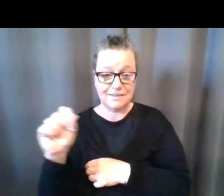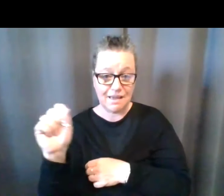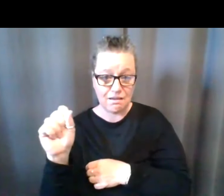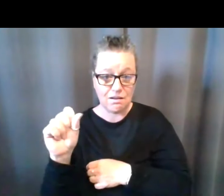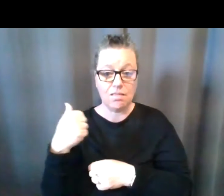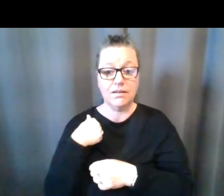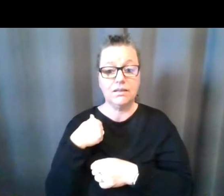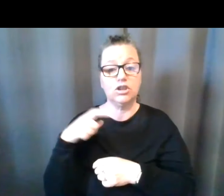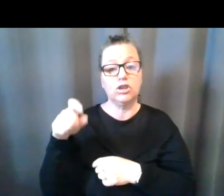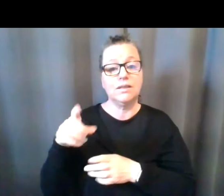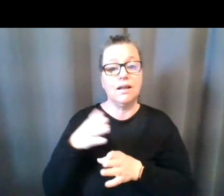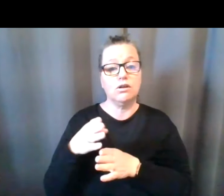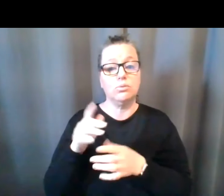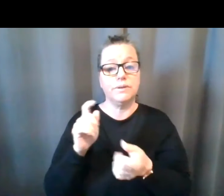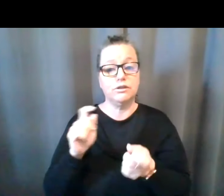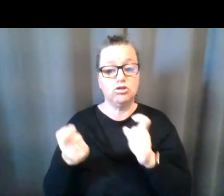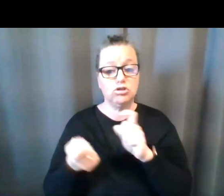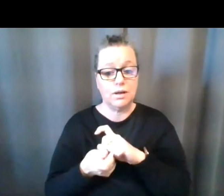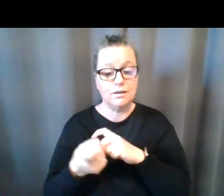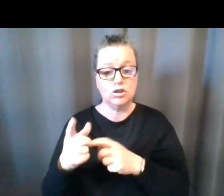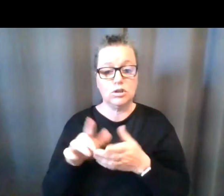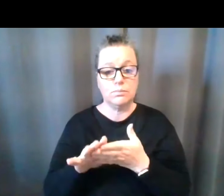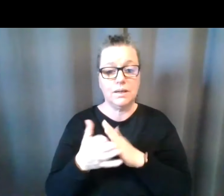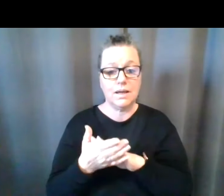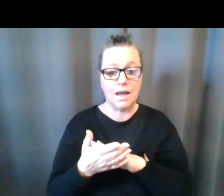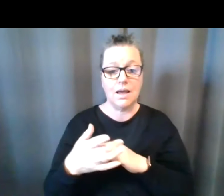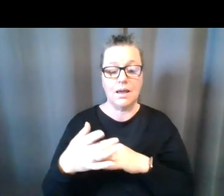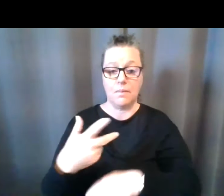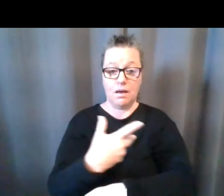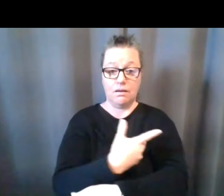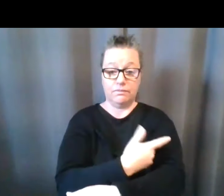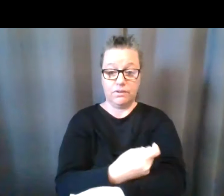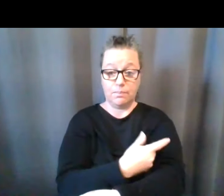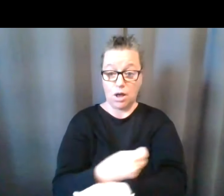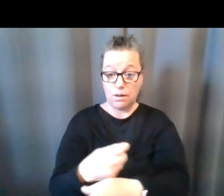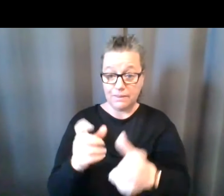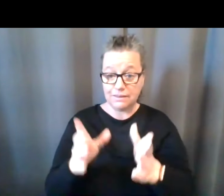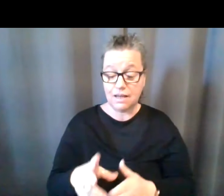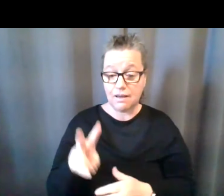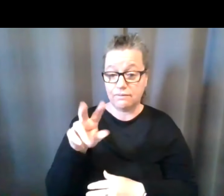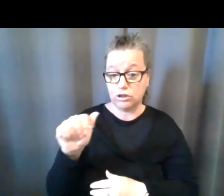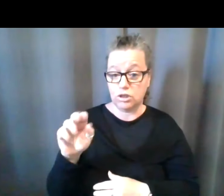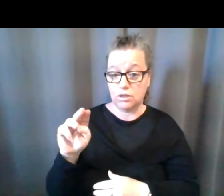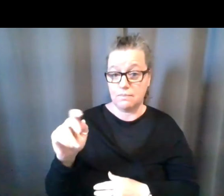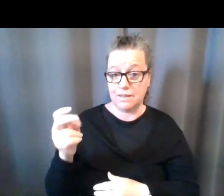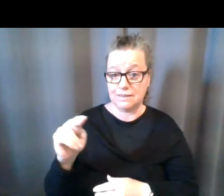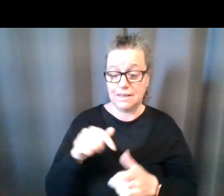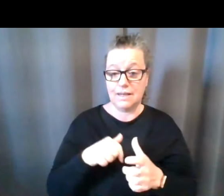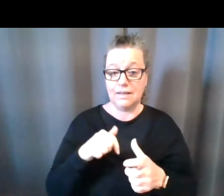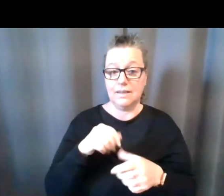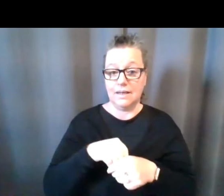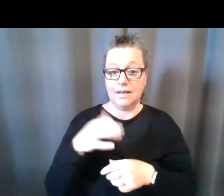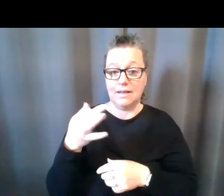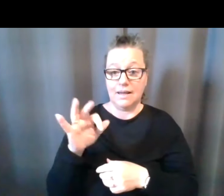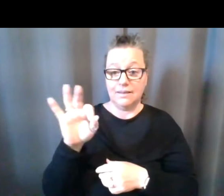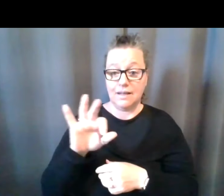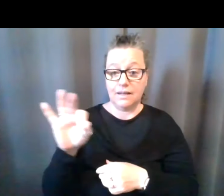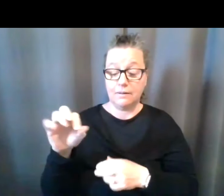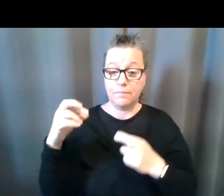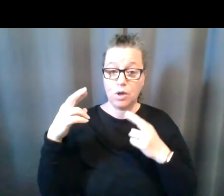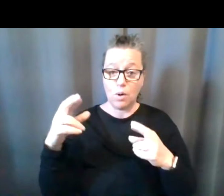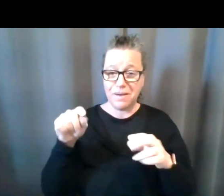Whipple needed a career change. She became a phlebotomist at Virginia Mason in 1999, hoping that